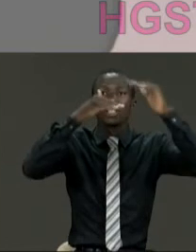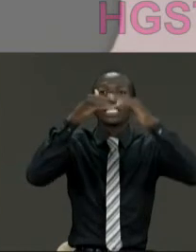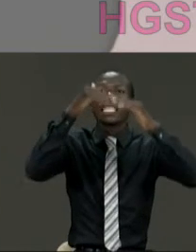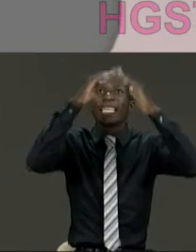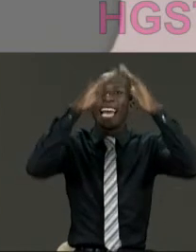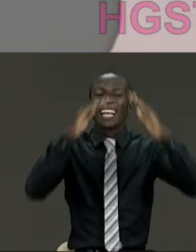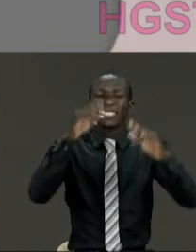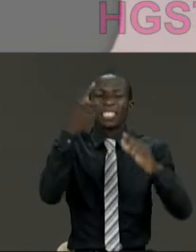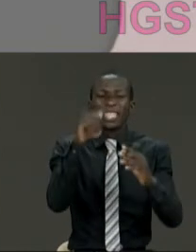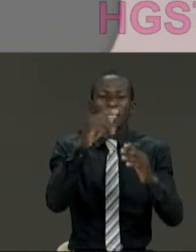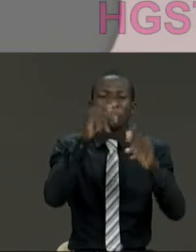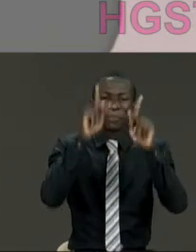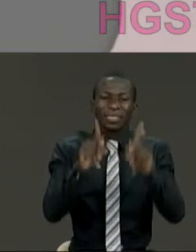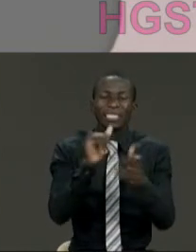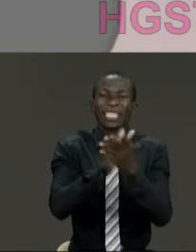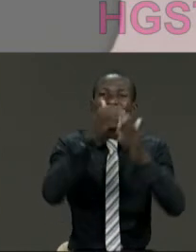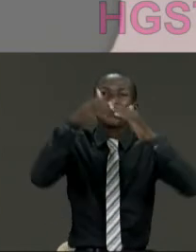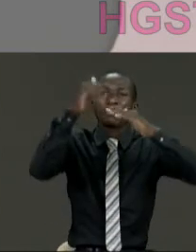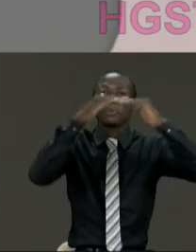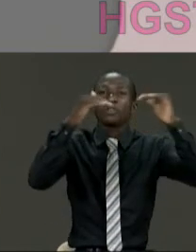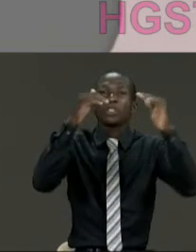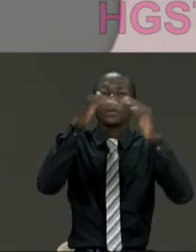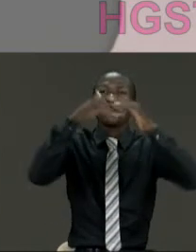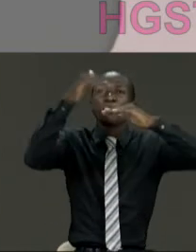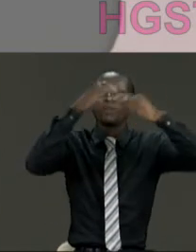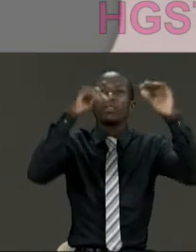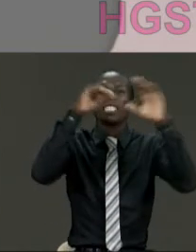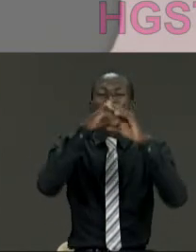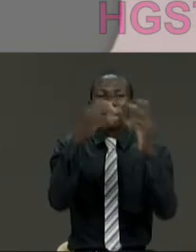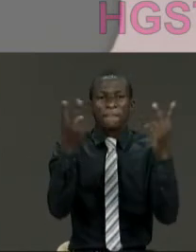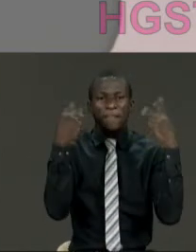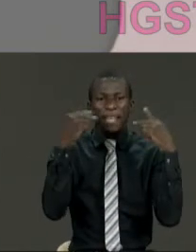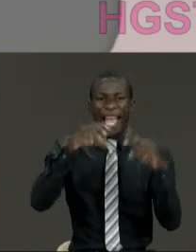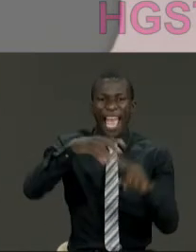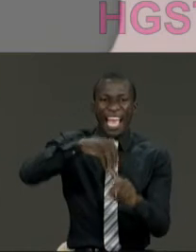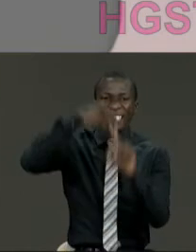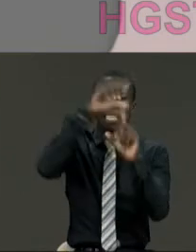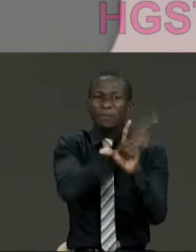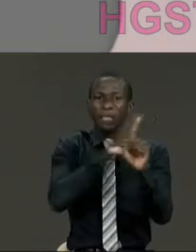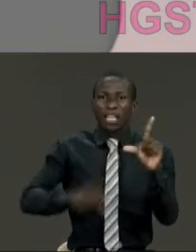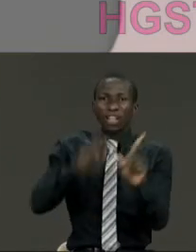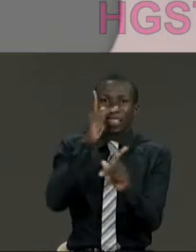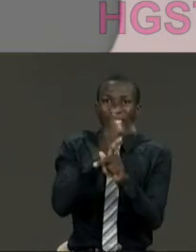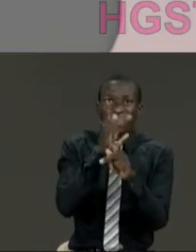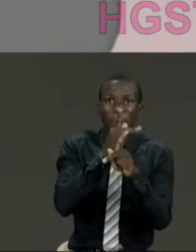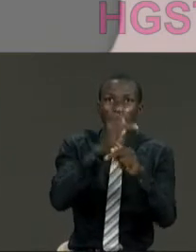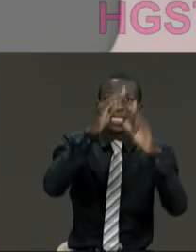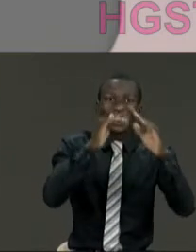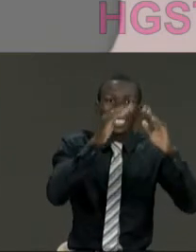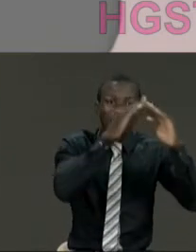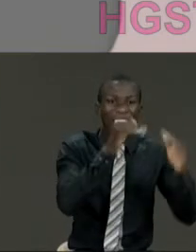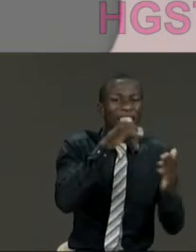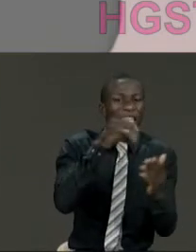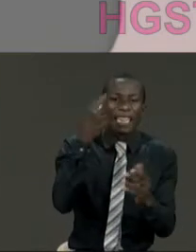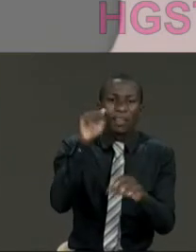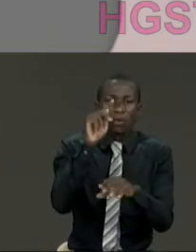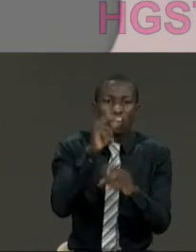build it. Except the Lord keep the city, the watchman walketh but in